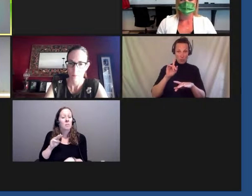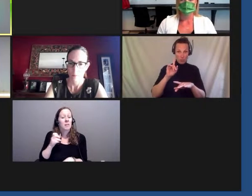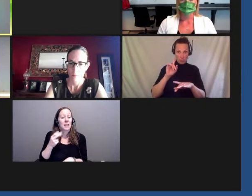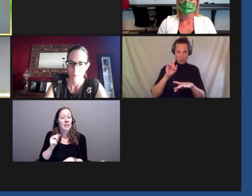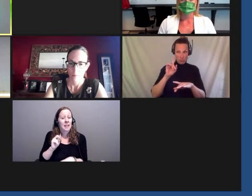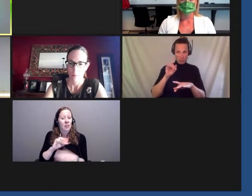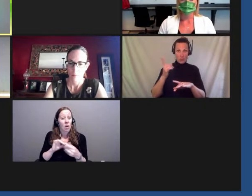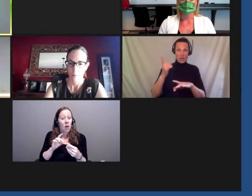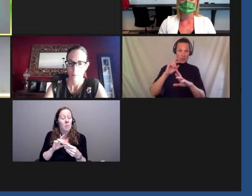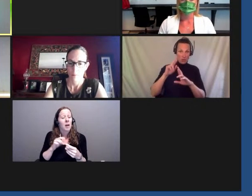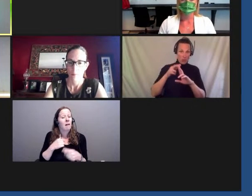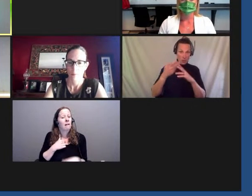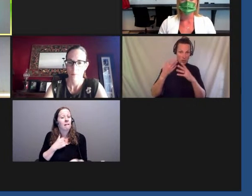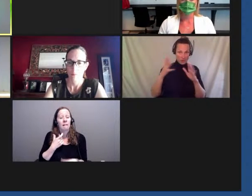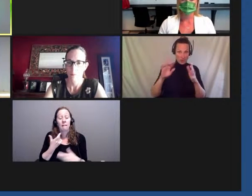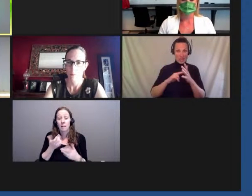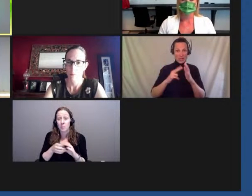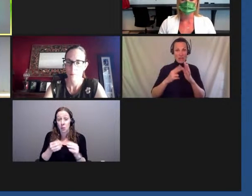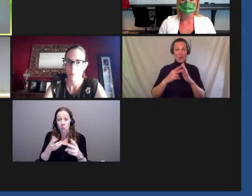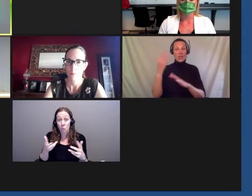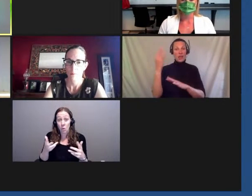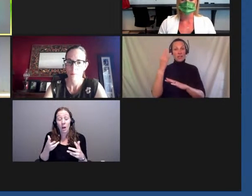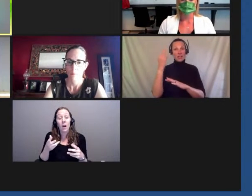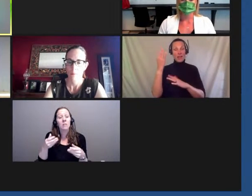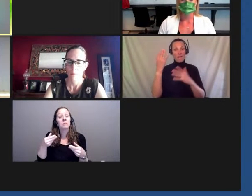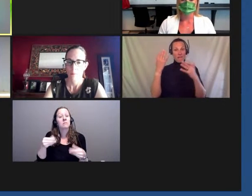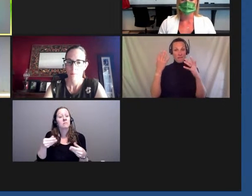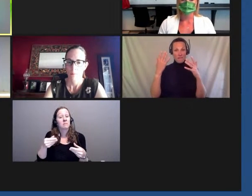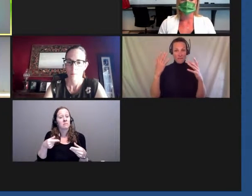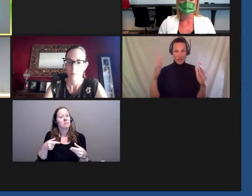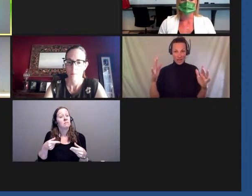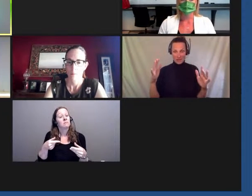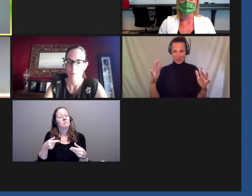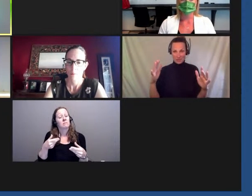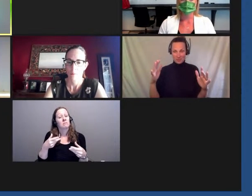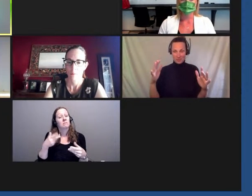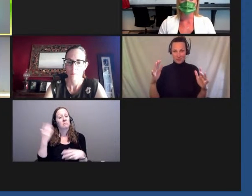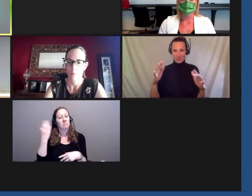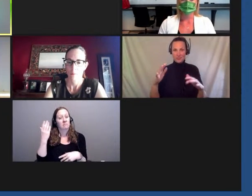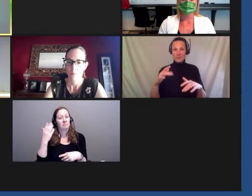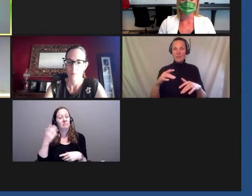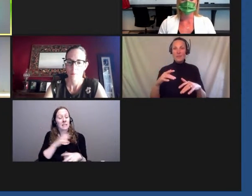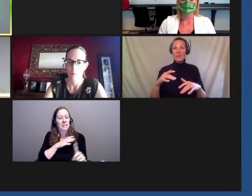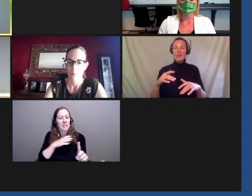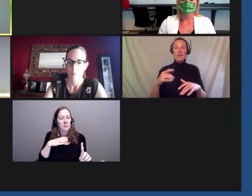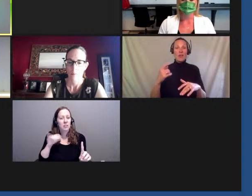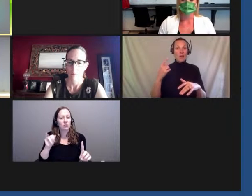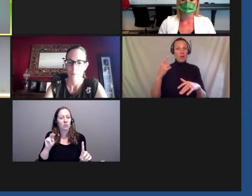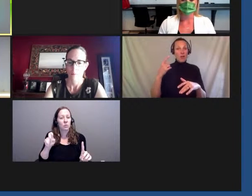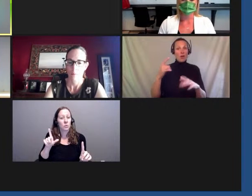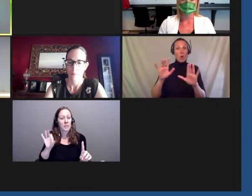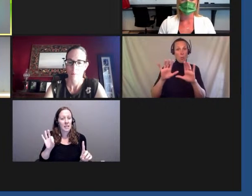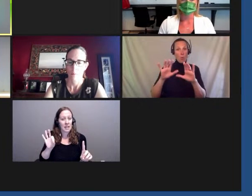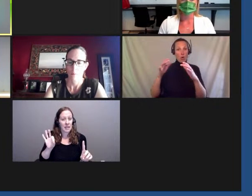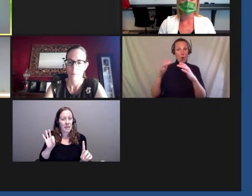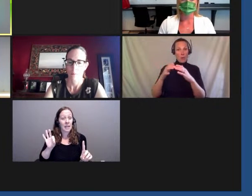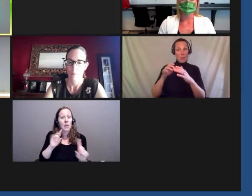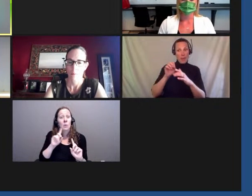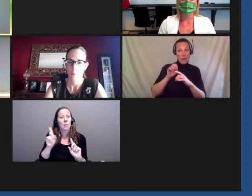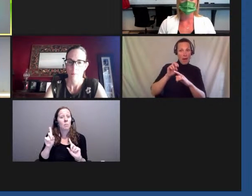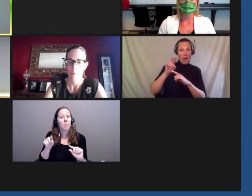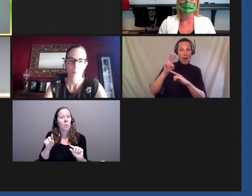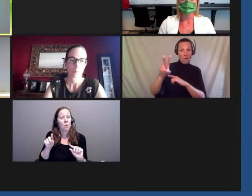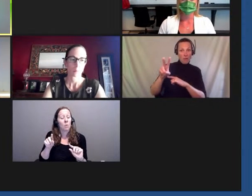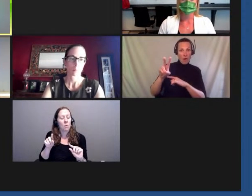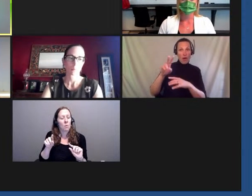to committee on June 29th, and we'll discuss this report in